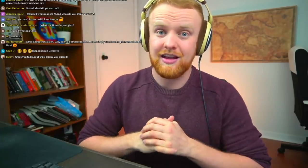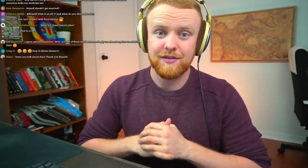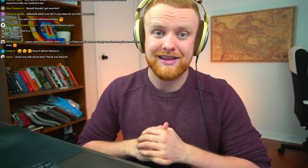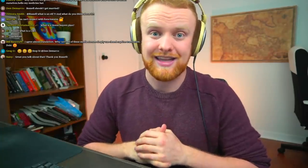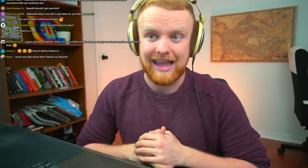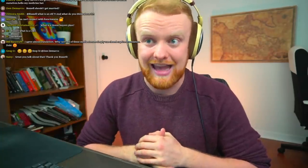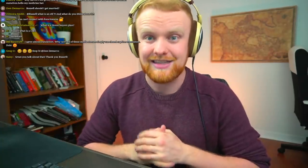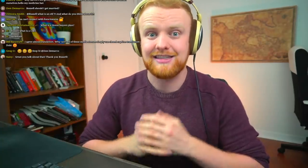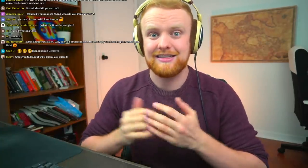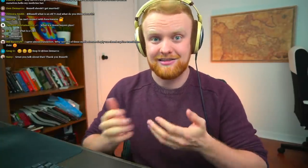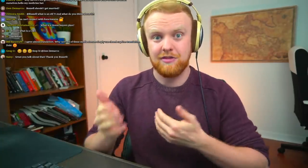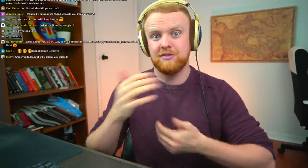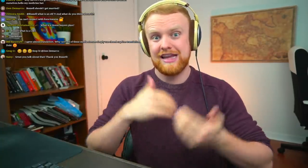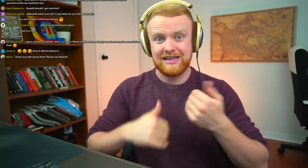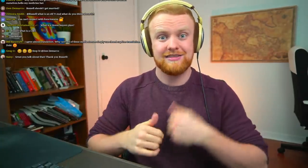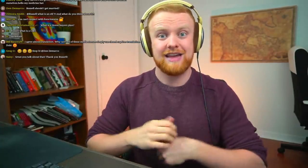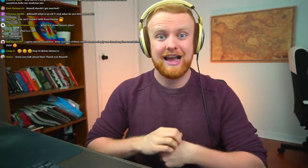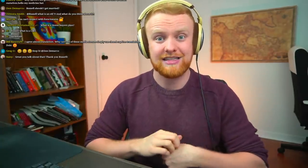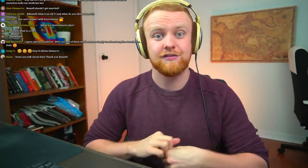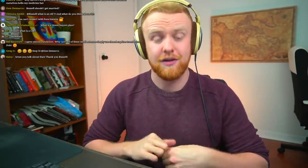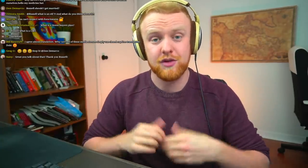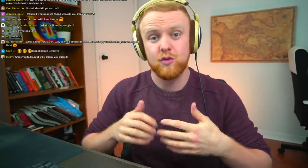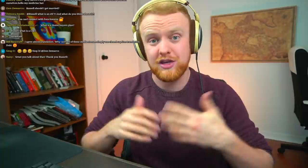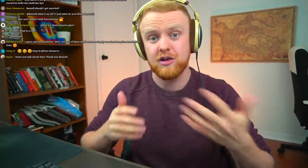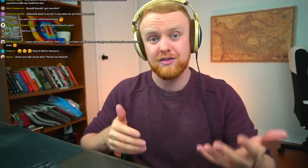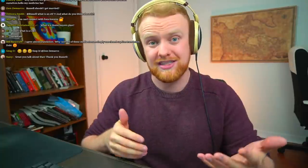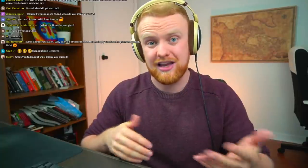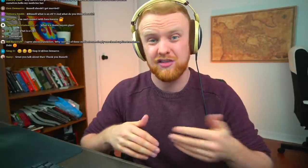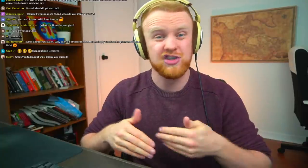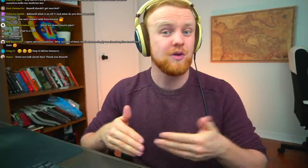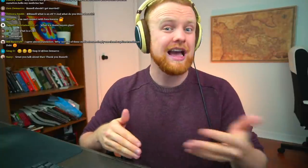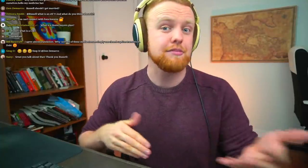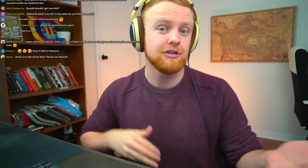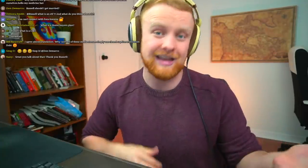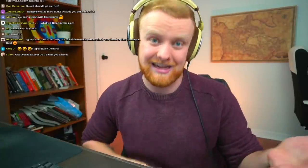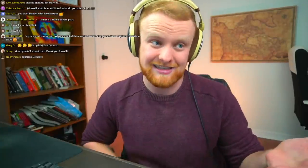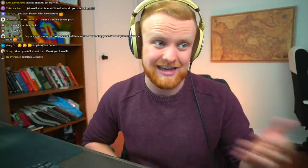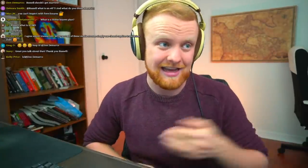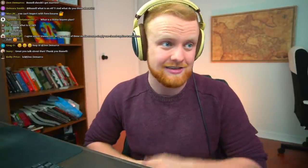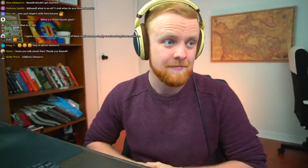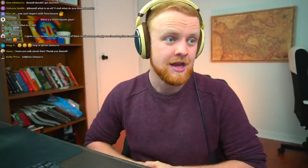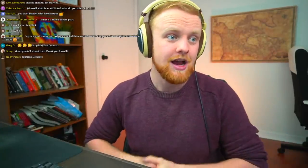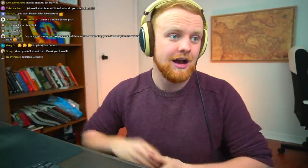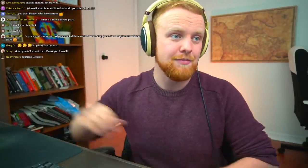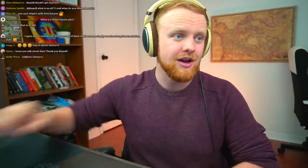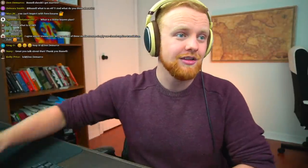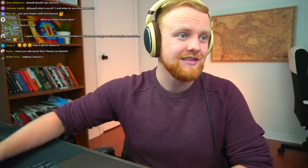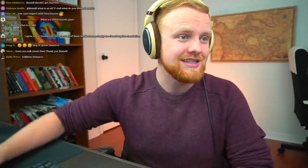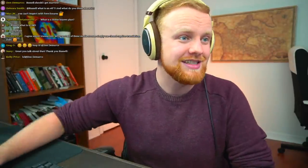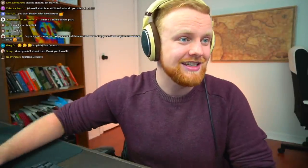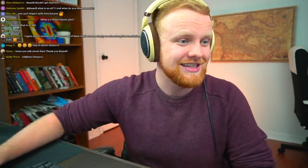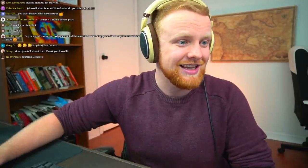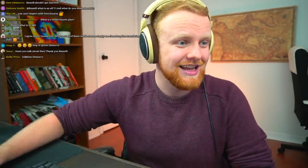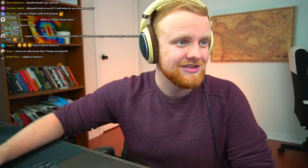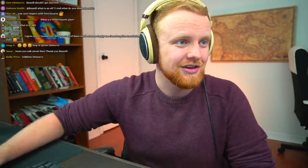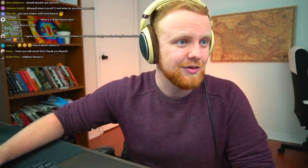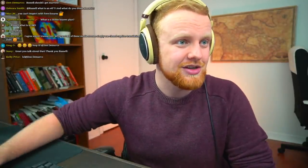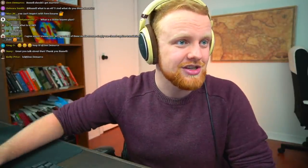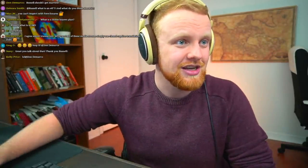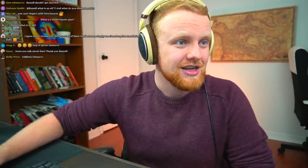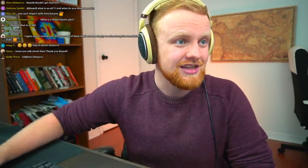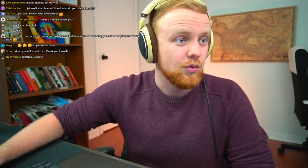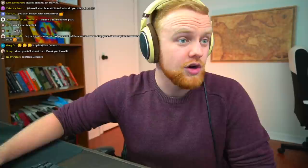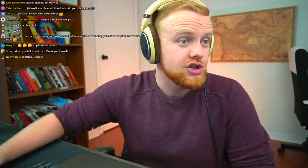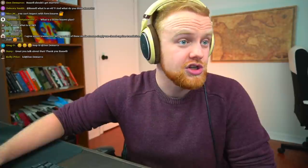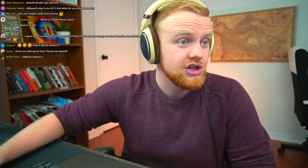then the government can't take taxes from you when you go to sell. There's no capital gains tax. But all of this to answer your